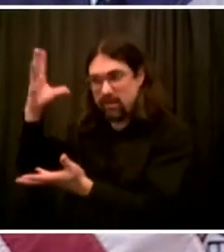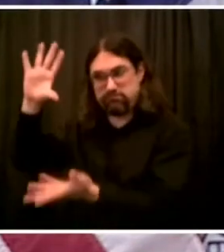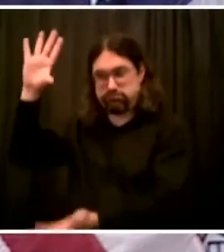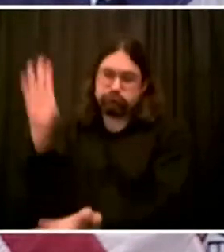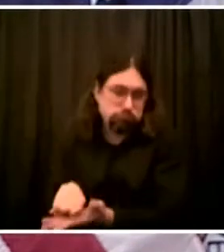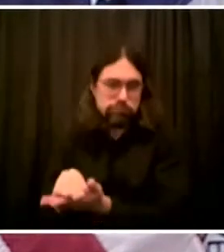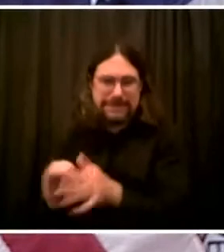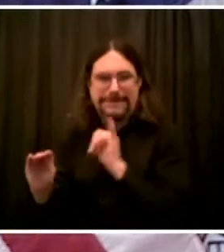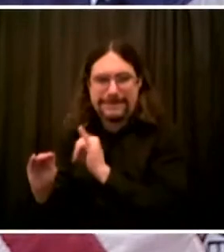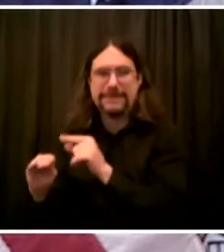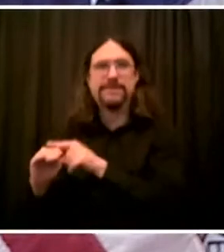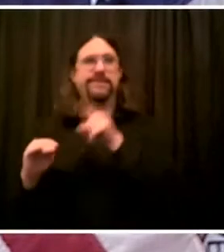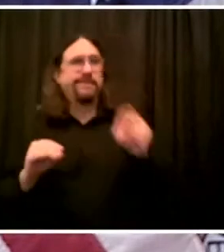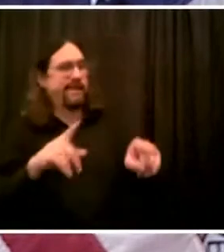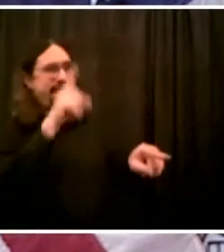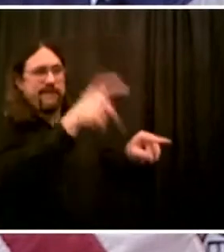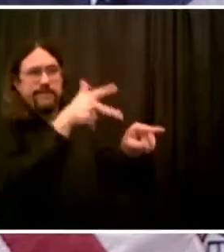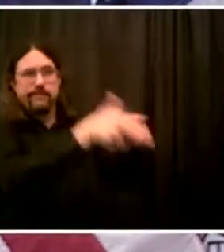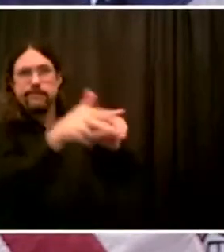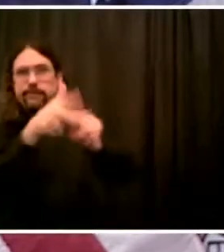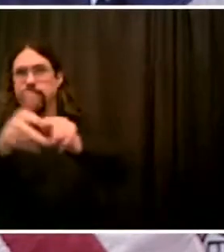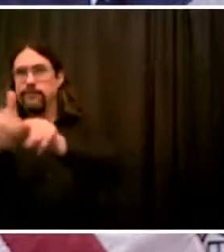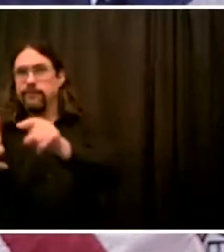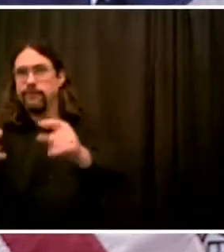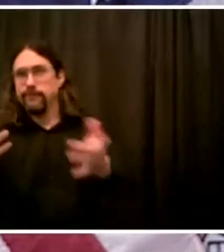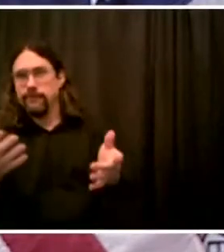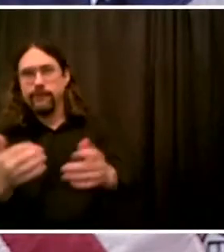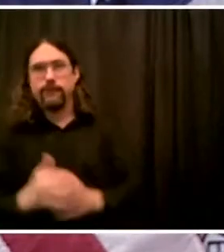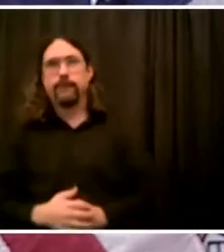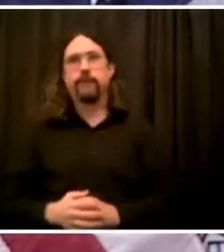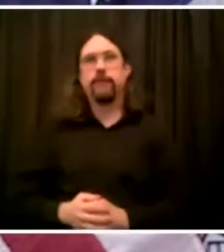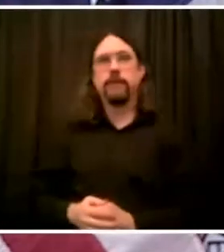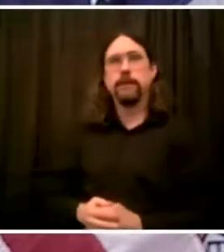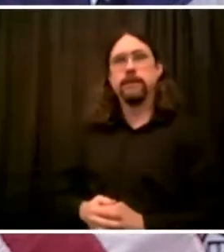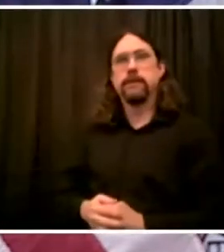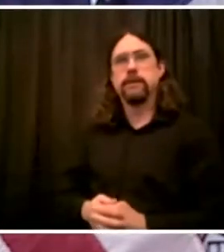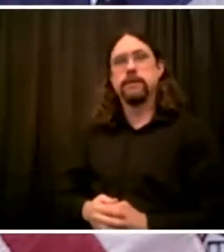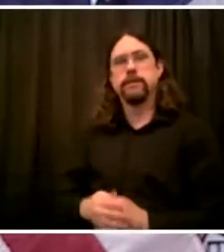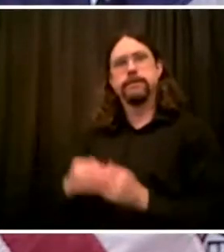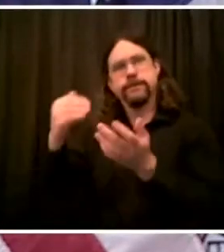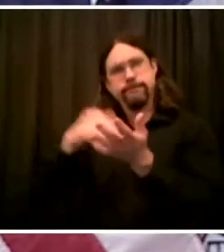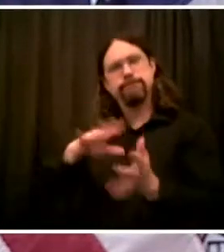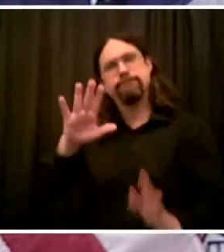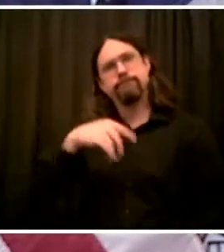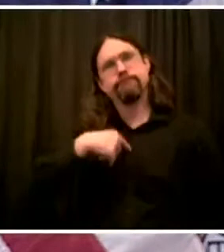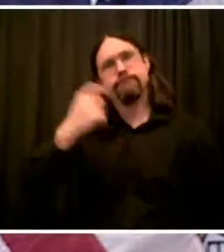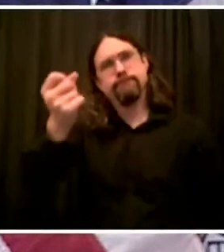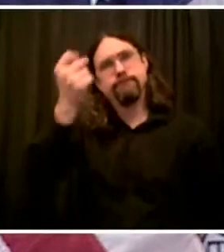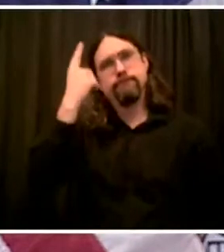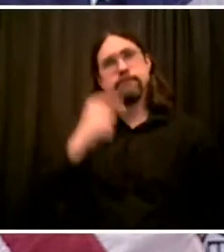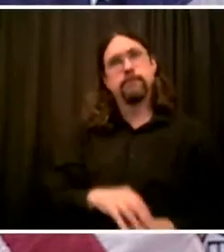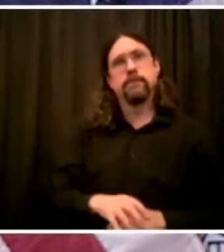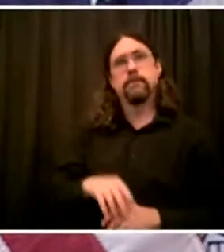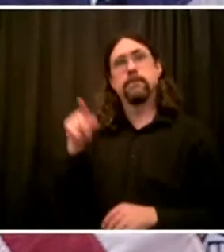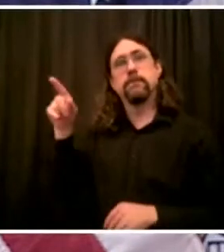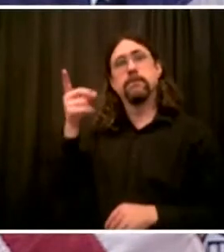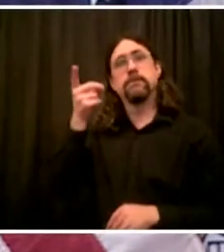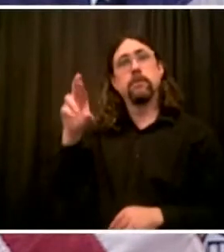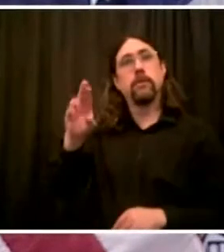Look, again, the situation with Commissioner Barbeau, in the first instance, as you indicated, I need to have a